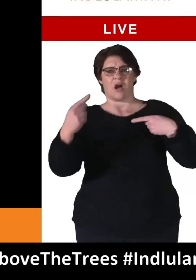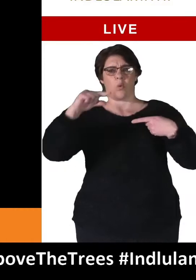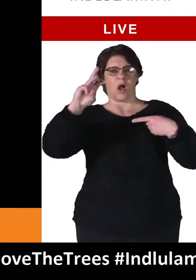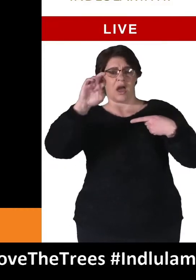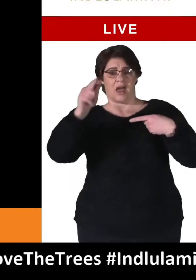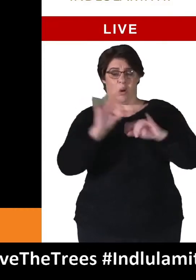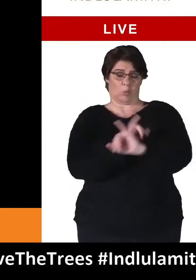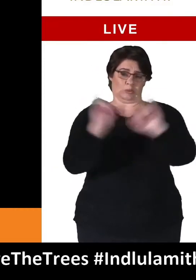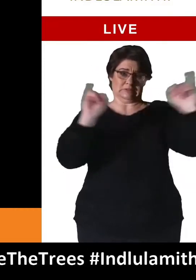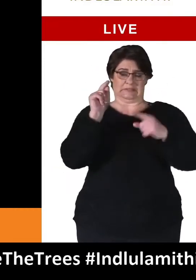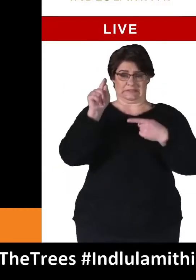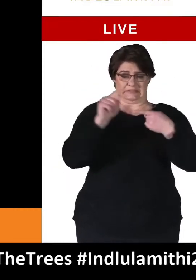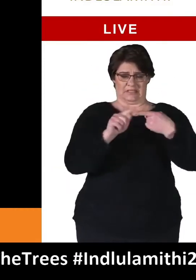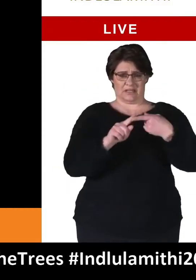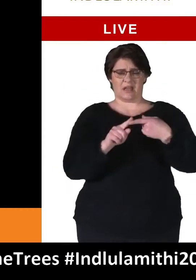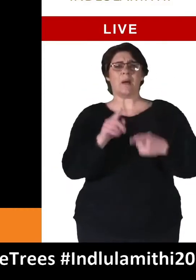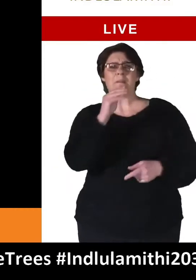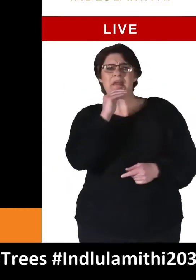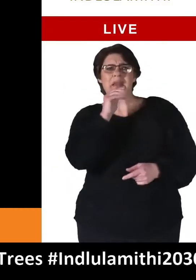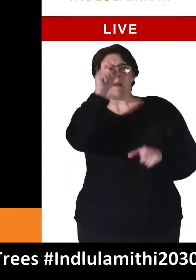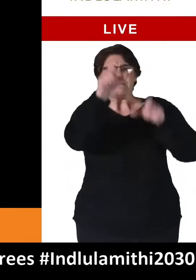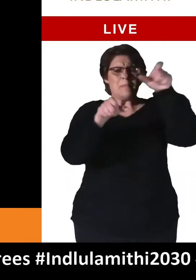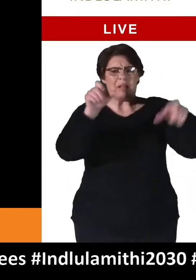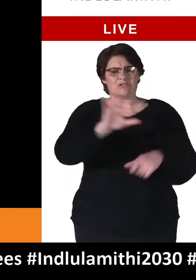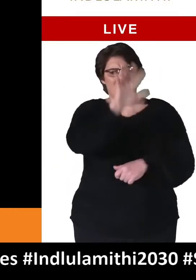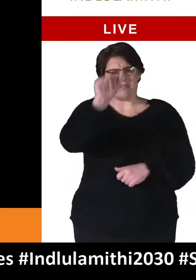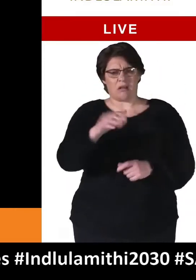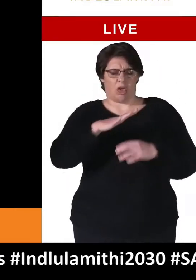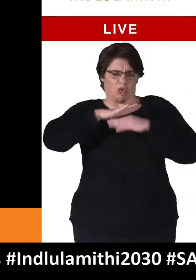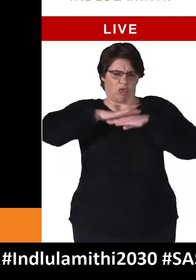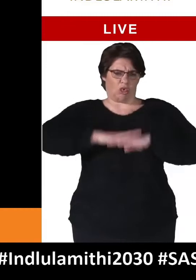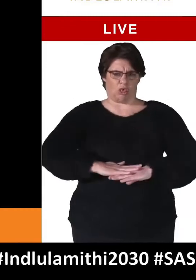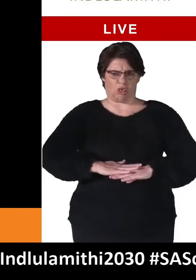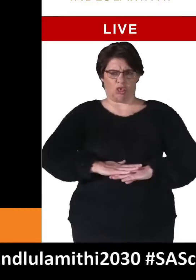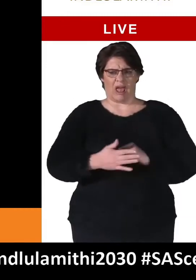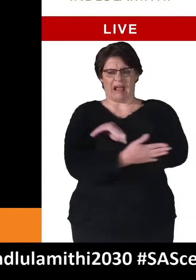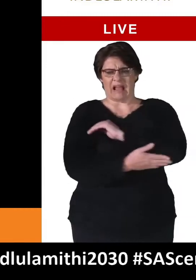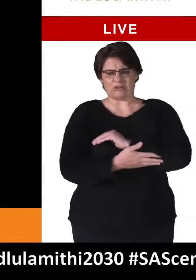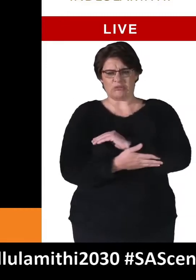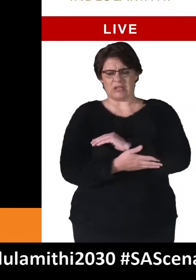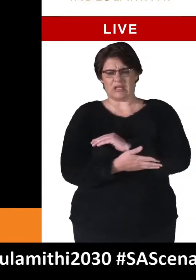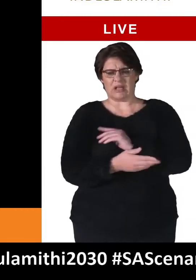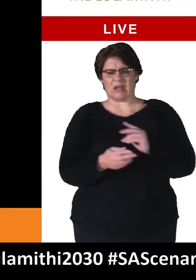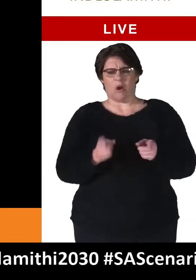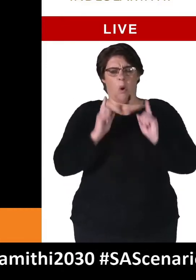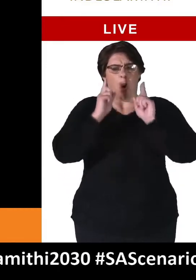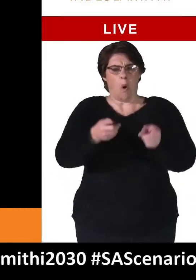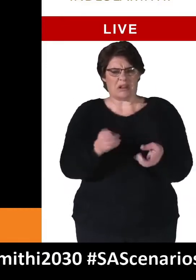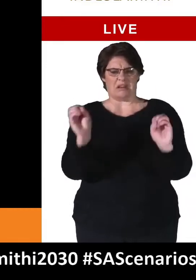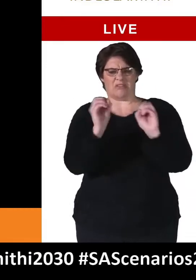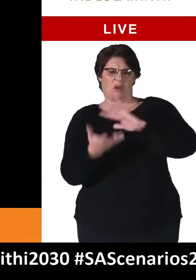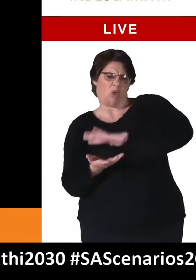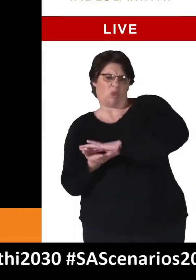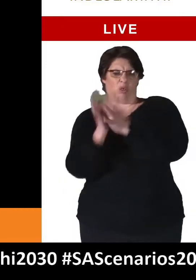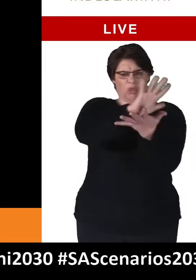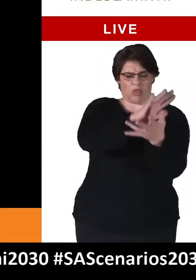worst-case scenario, which imagines South Africa as a demoralized land of disorder and decay. And